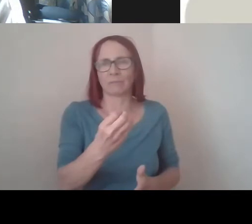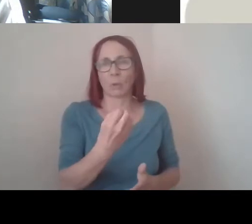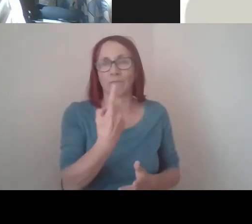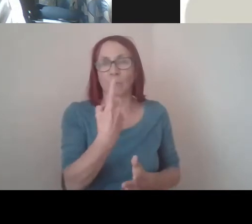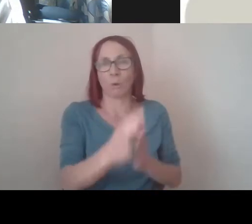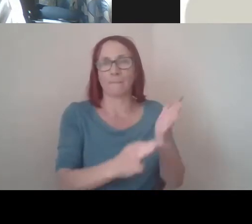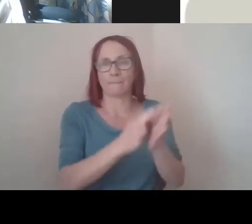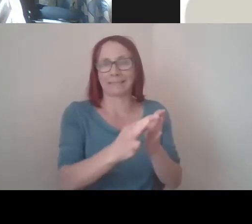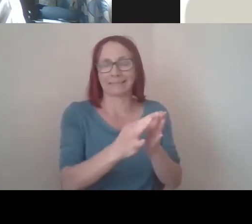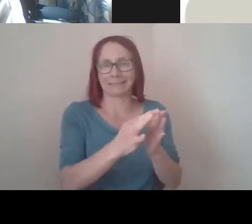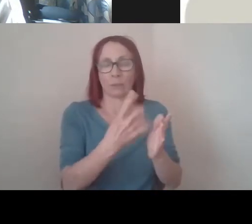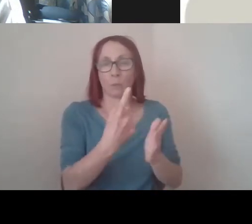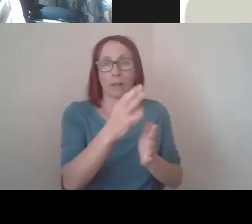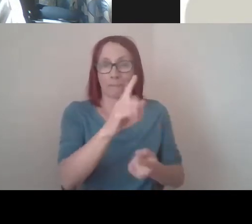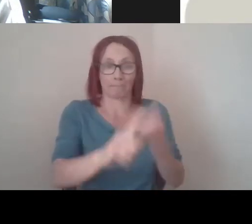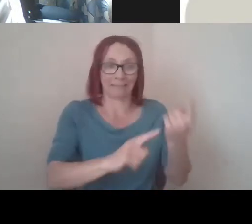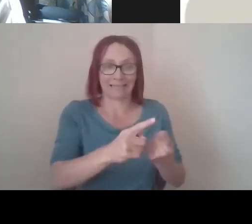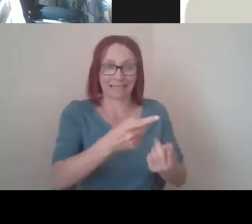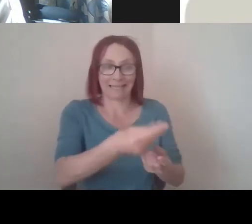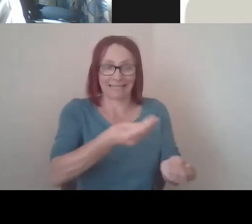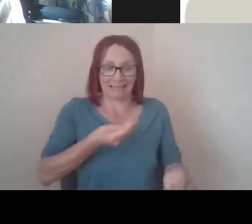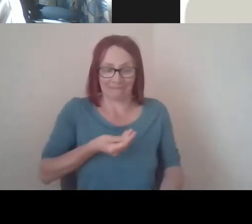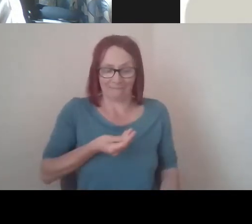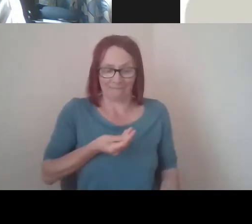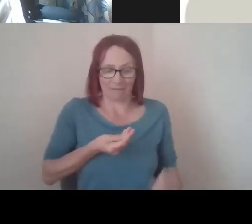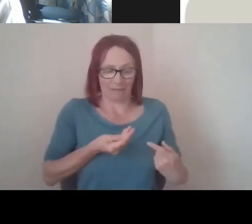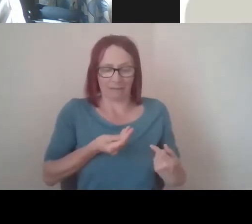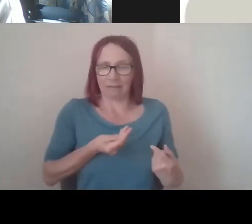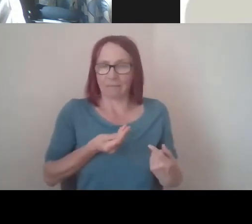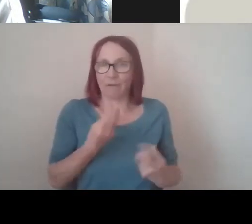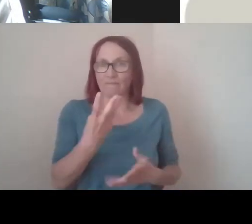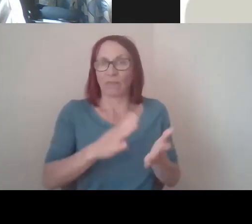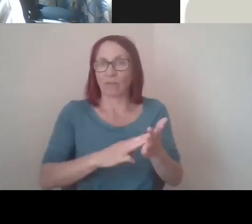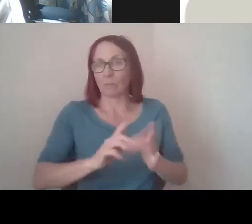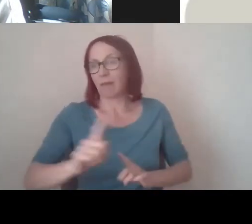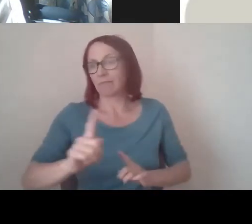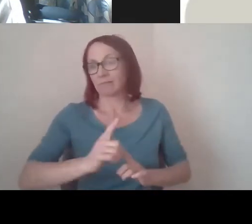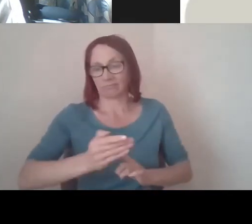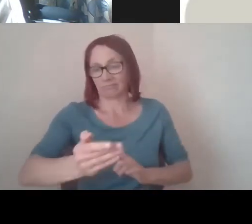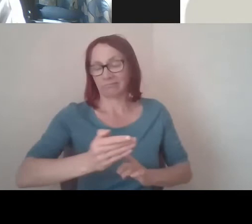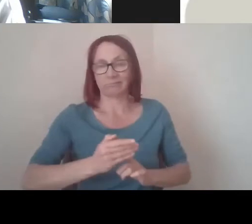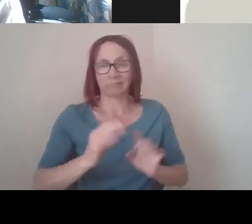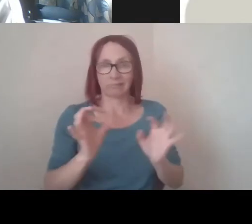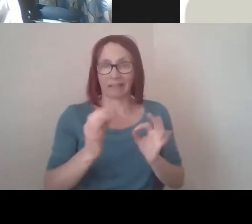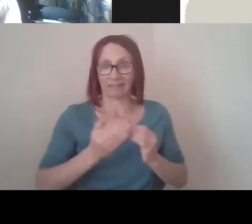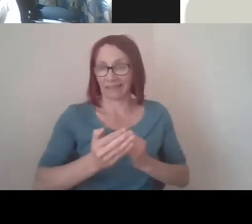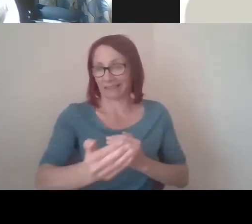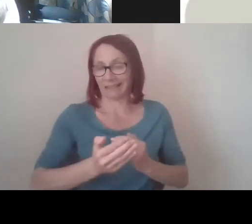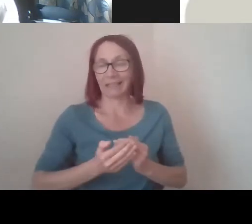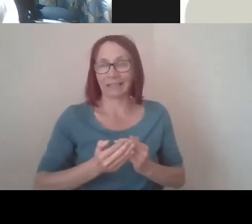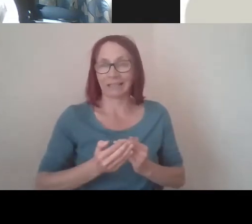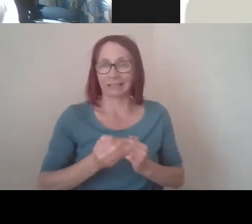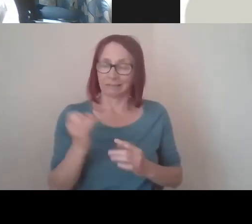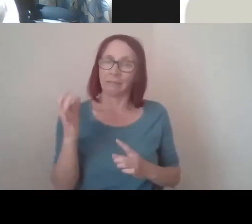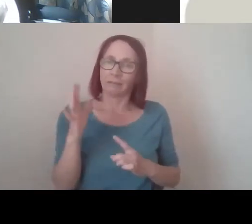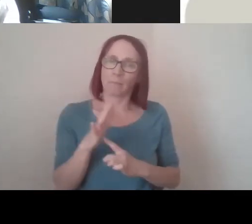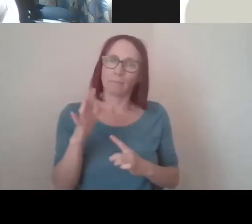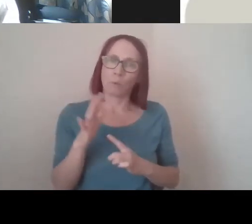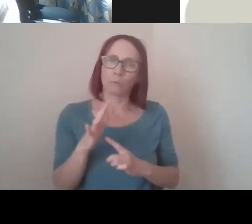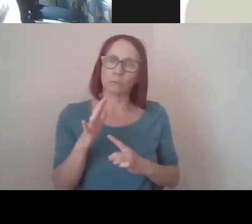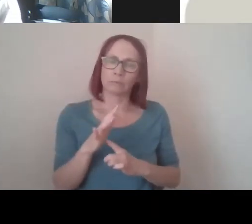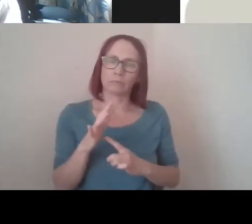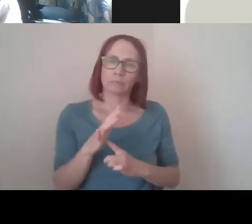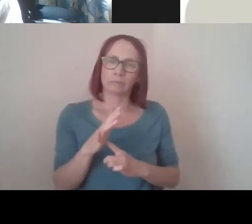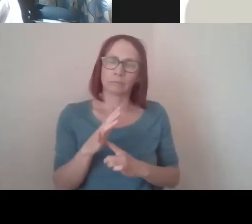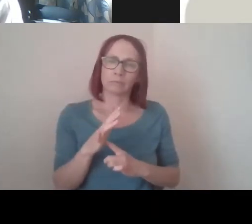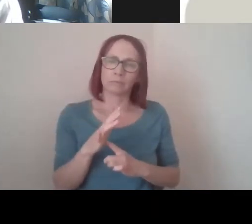then you get nothing else for 3 months. So it's really quite important that you